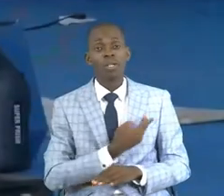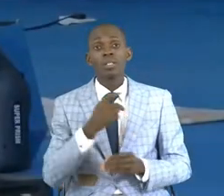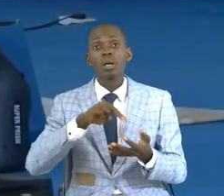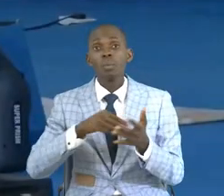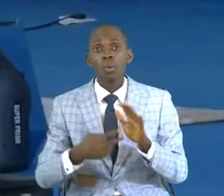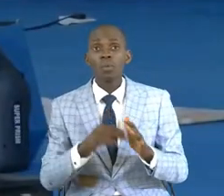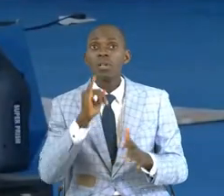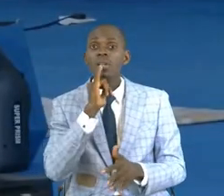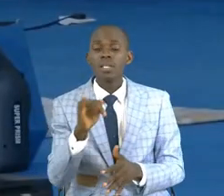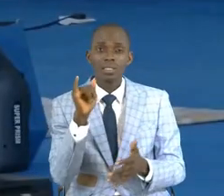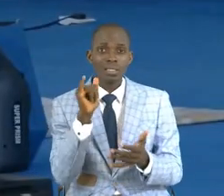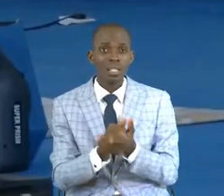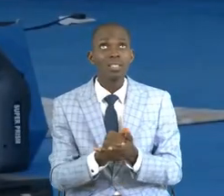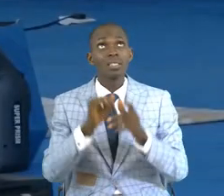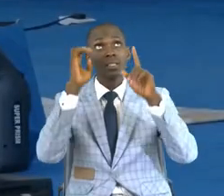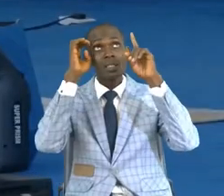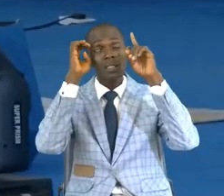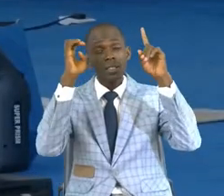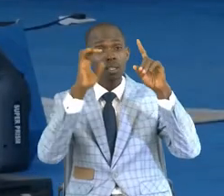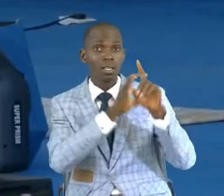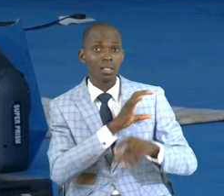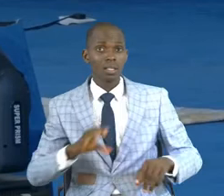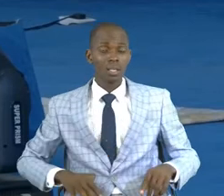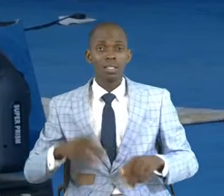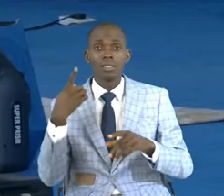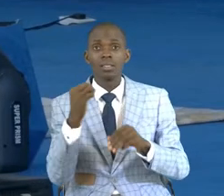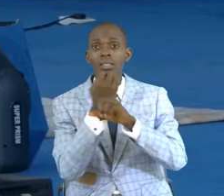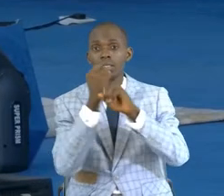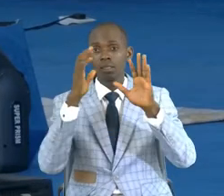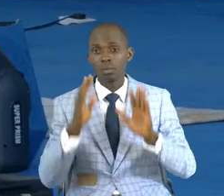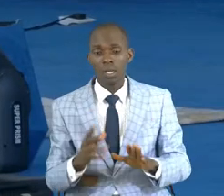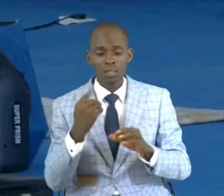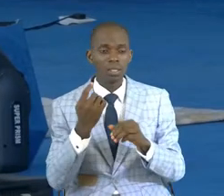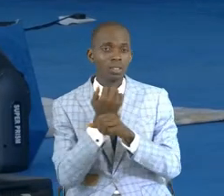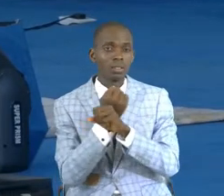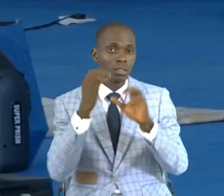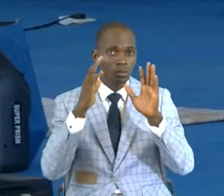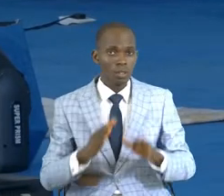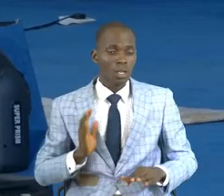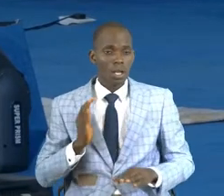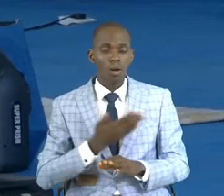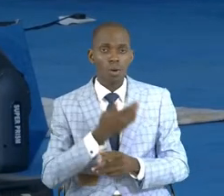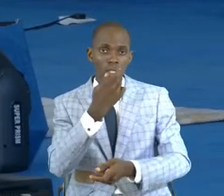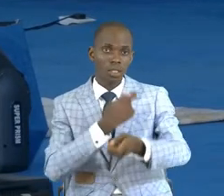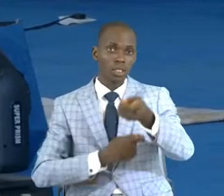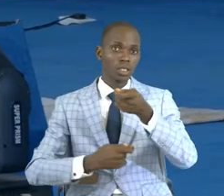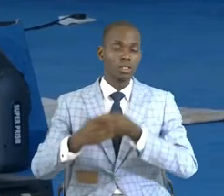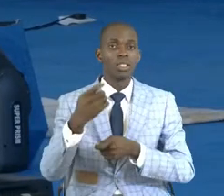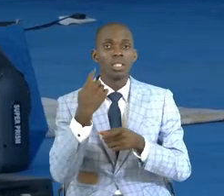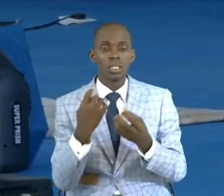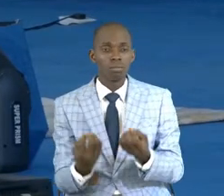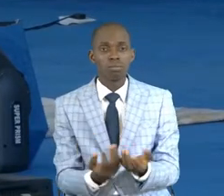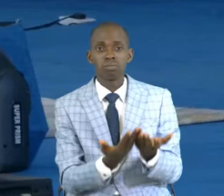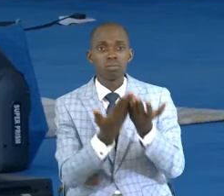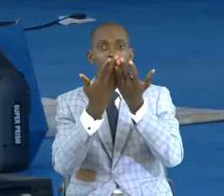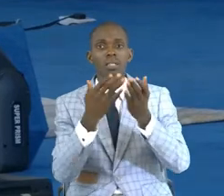He, Christ, the Redeemer, the Savior, our substitute, the sacrifice, that